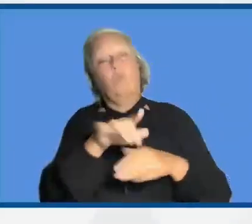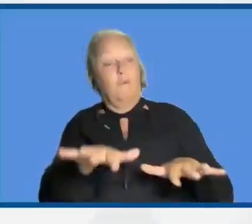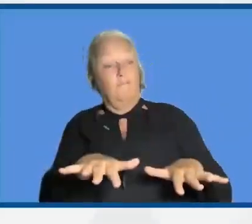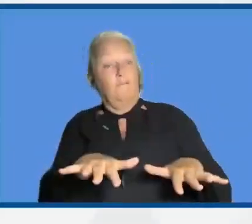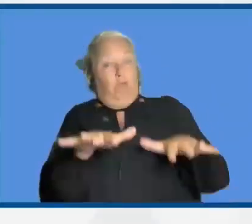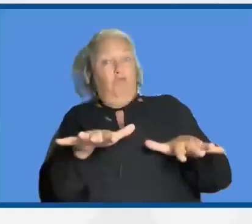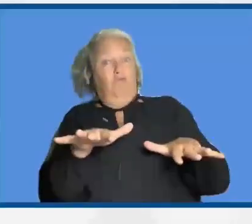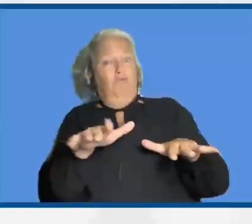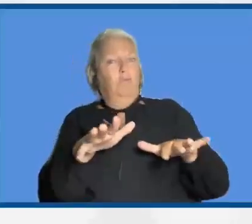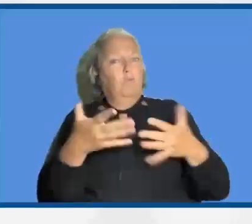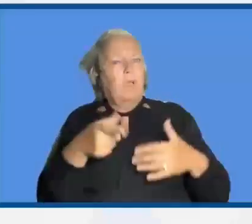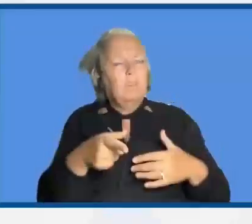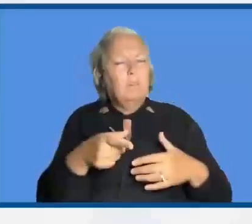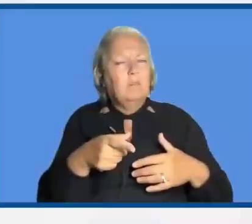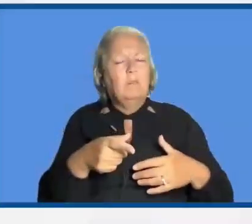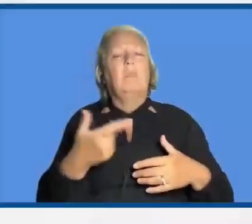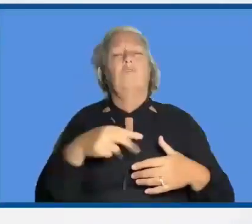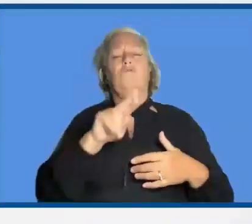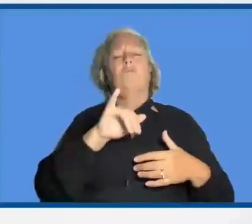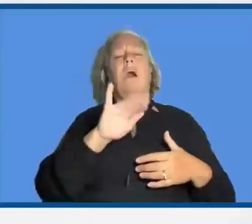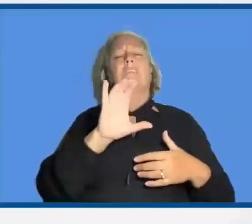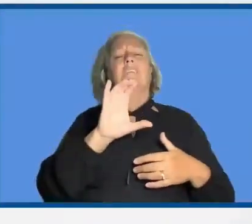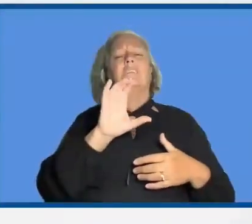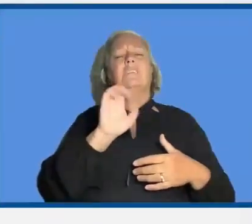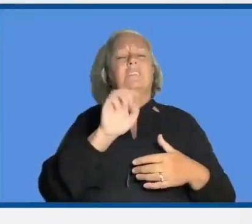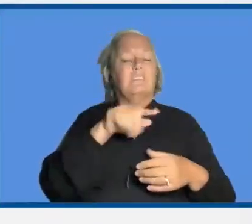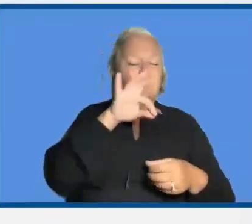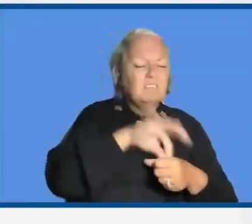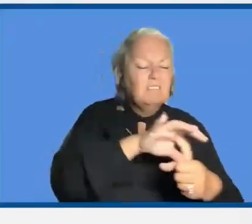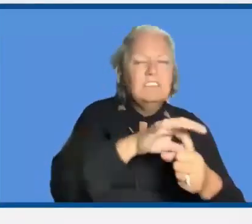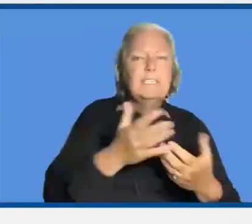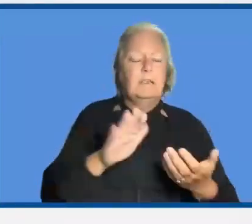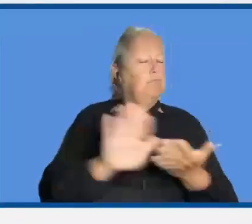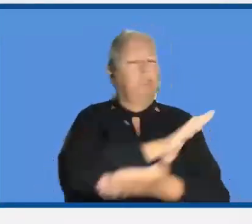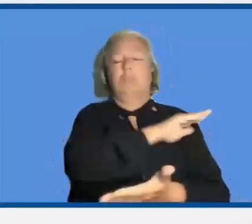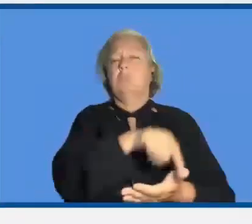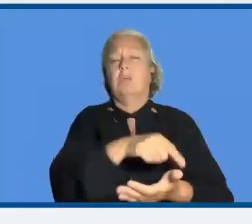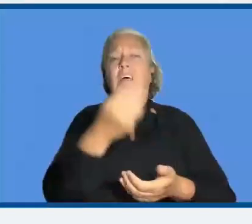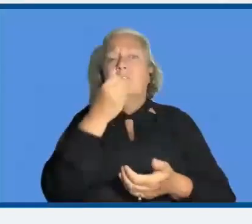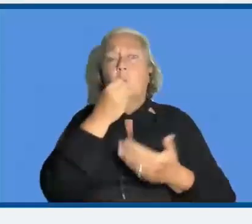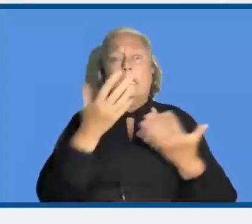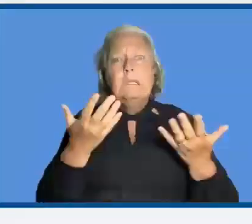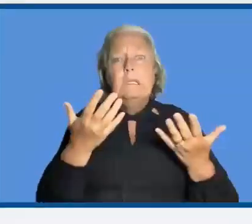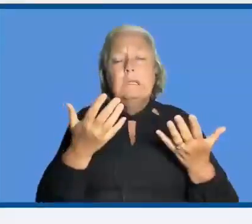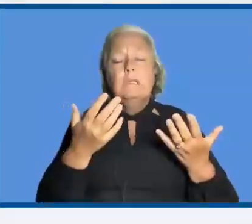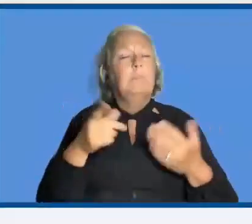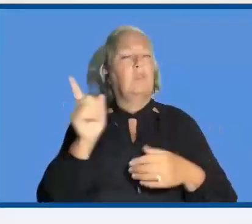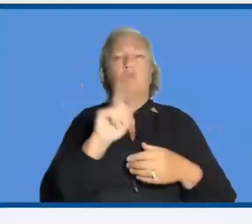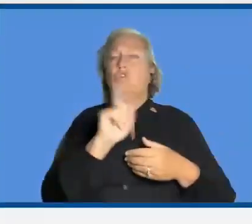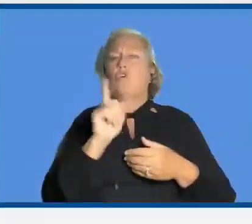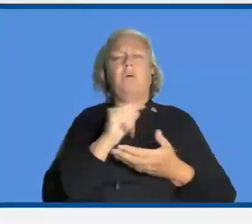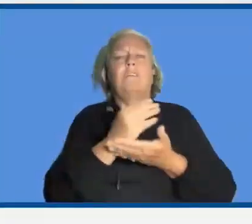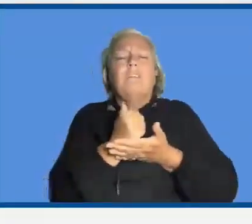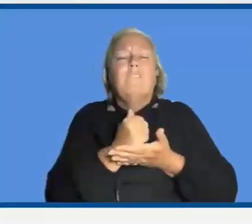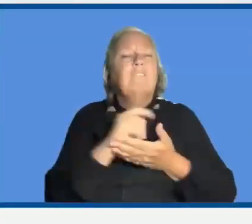We lose our rice plantations, there's no food, and food security is at risk with disaster risk and with